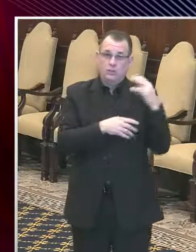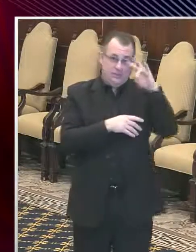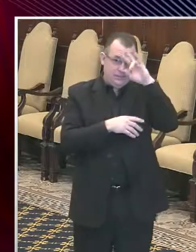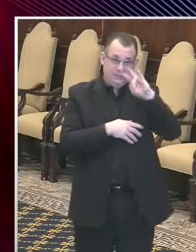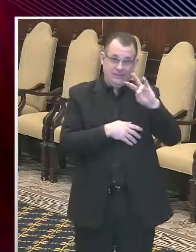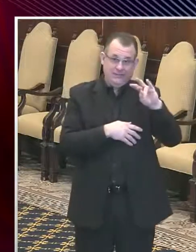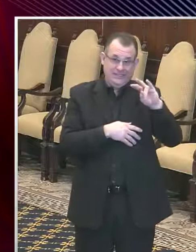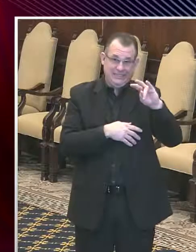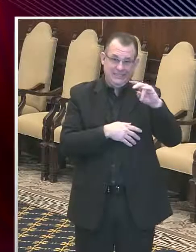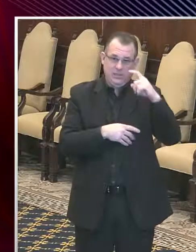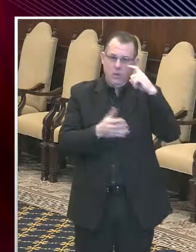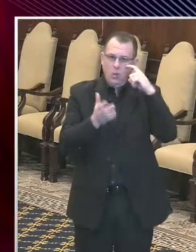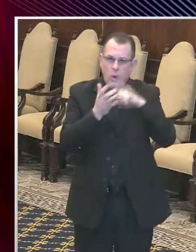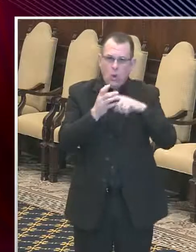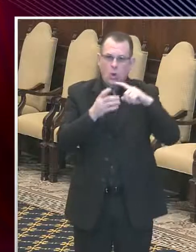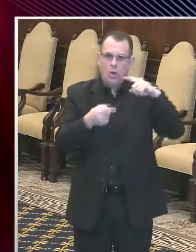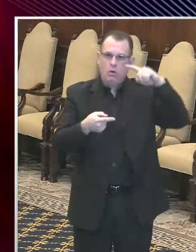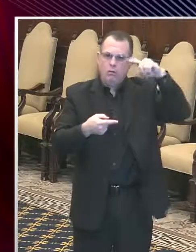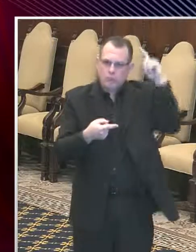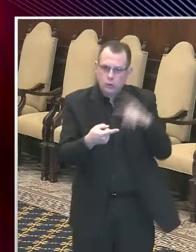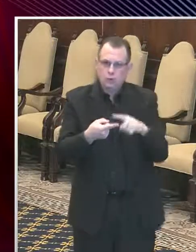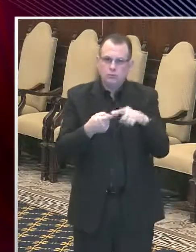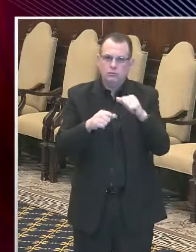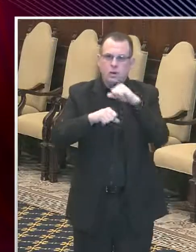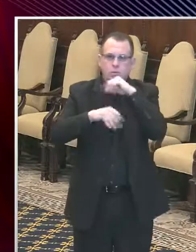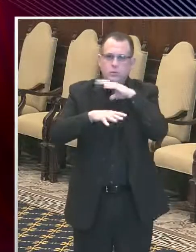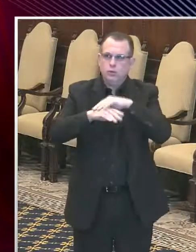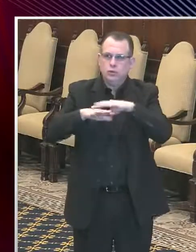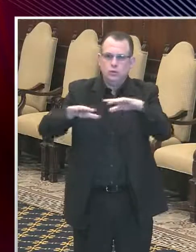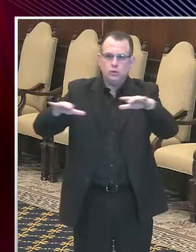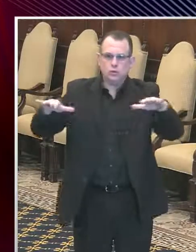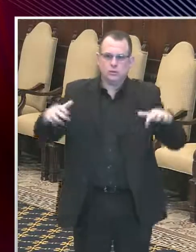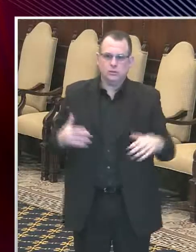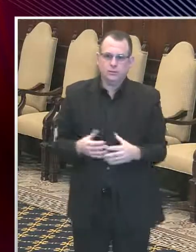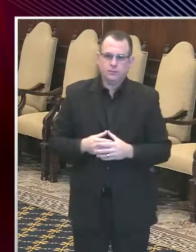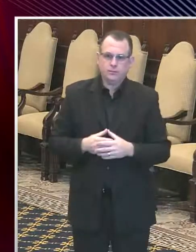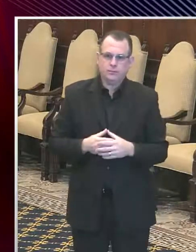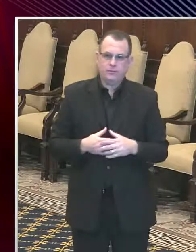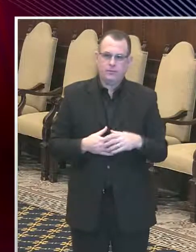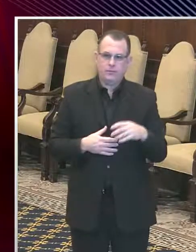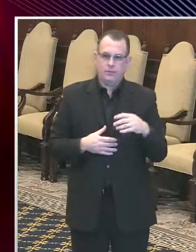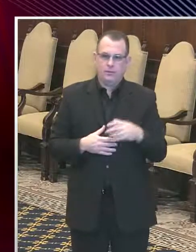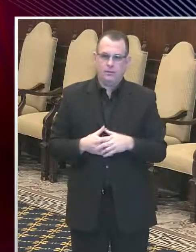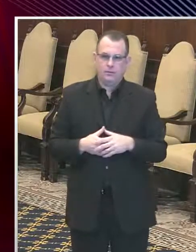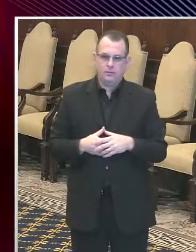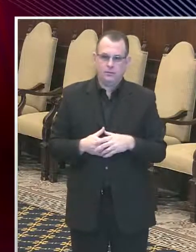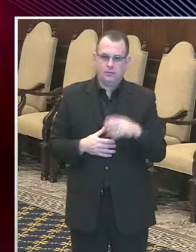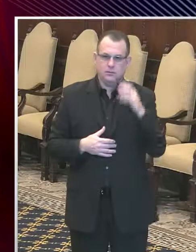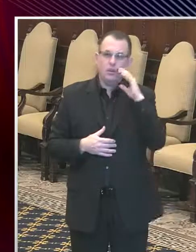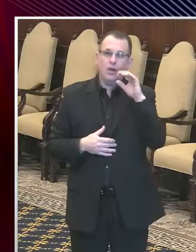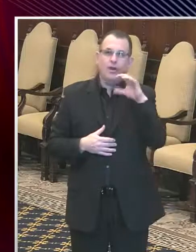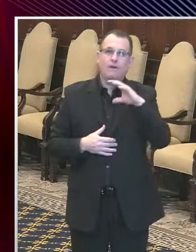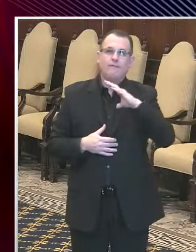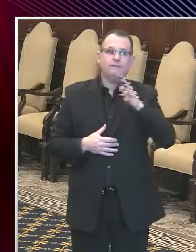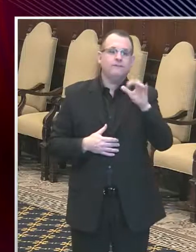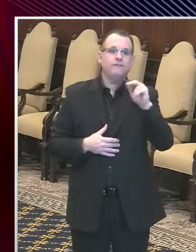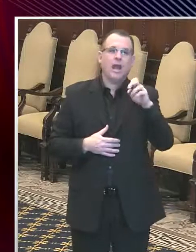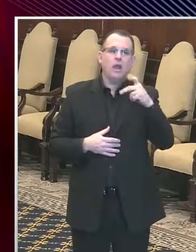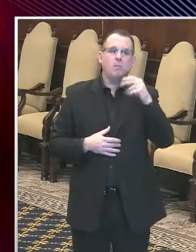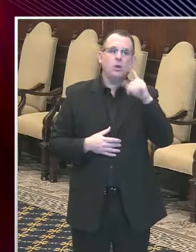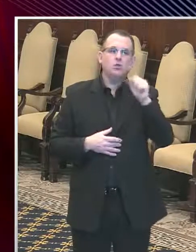a reduction in air pollution in the city. The fine particle air pollution, the small particles that you get down in the small parts of your lung, that's down